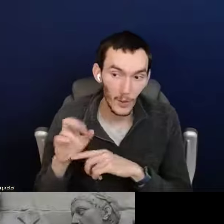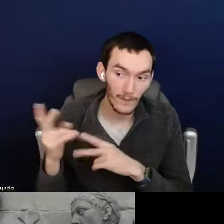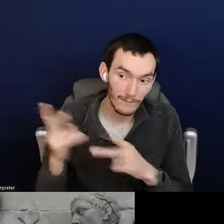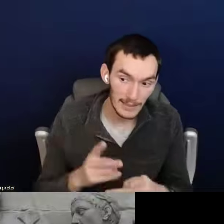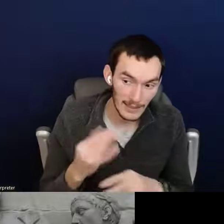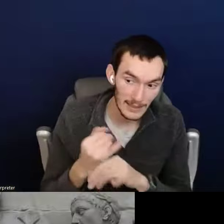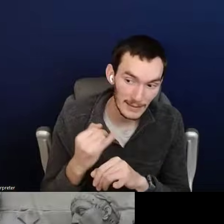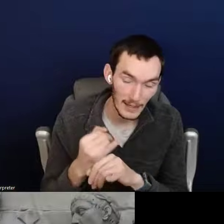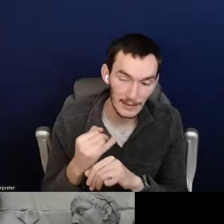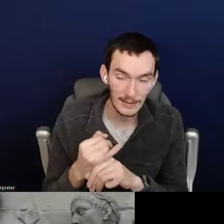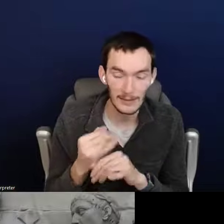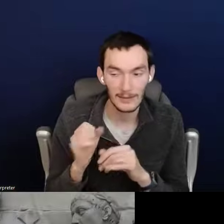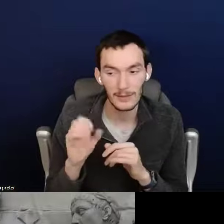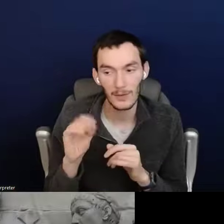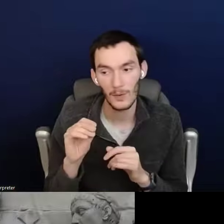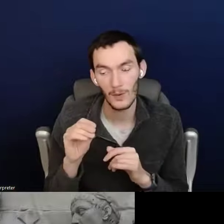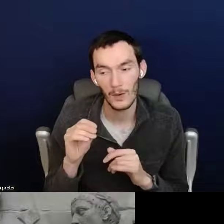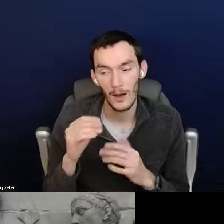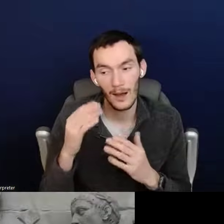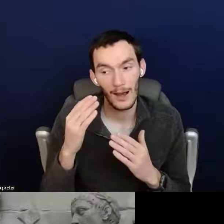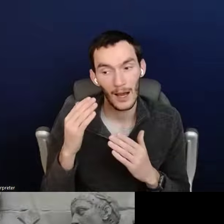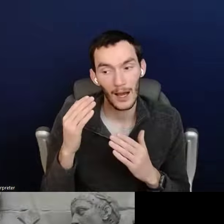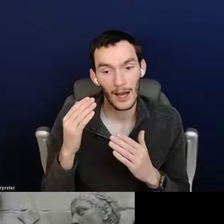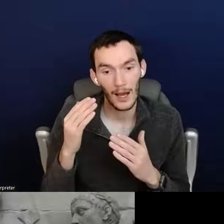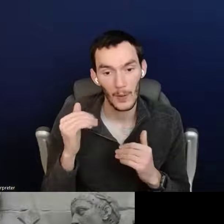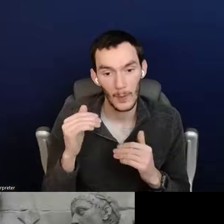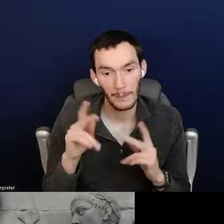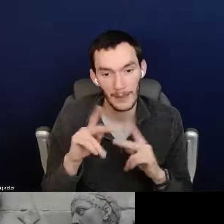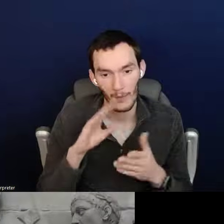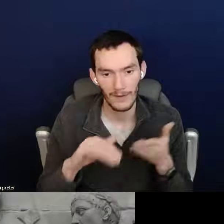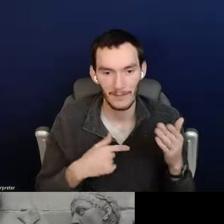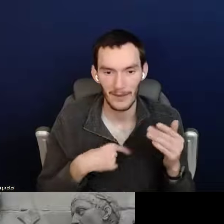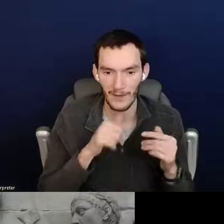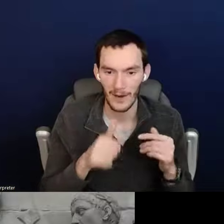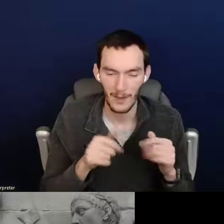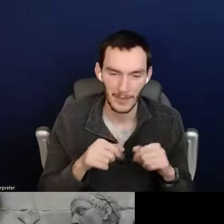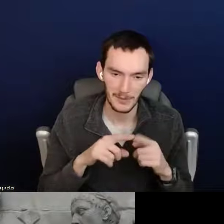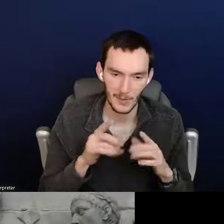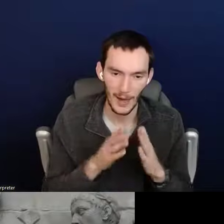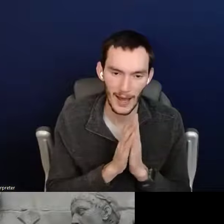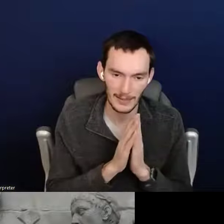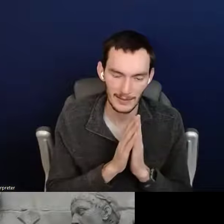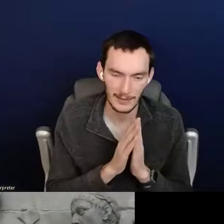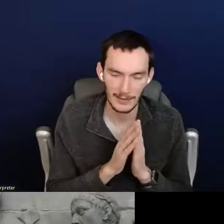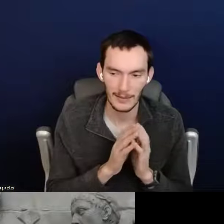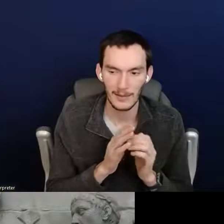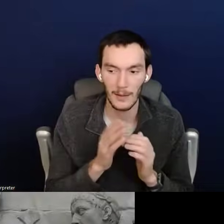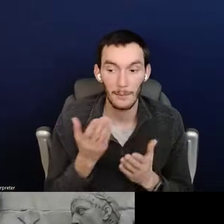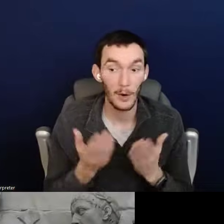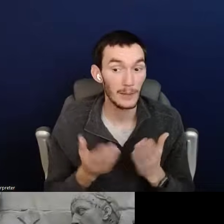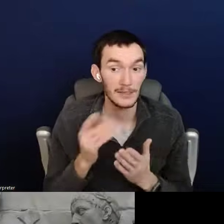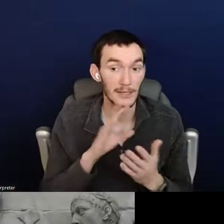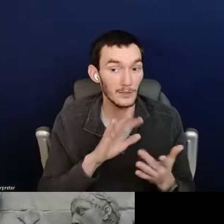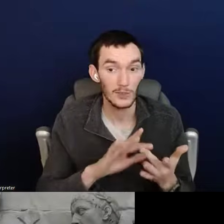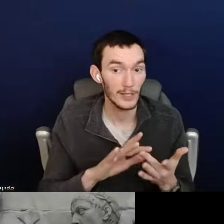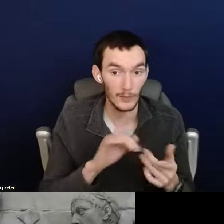site. Mhm. So I hope that people forgive me for not being able to ask those, and perhaps they can reach out